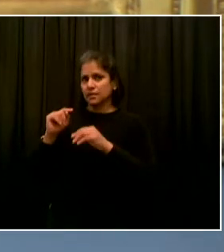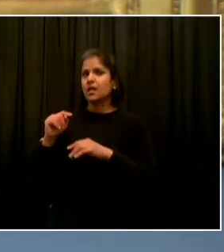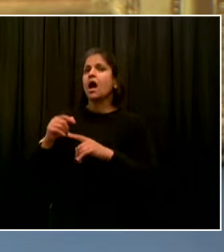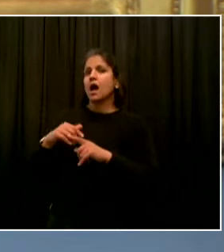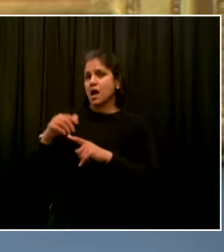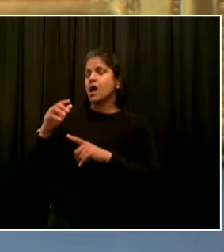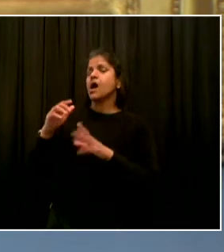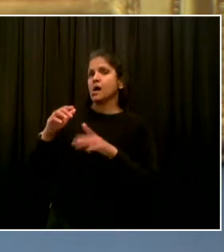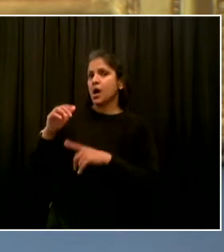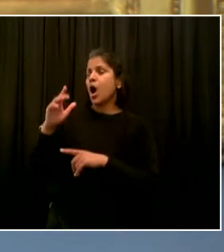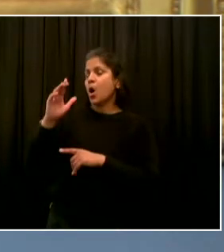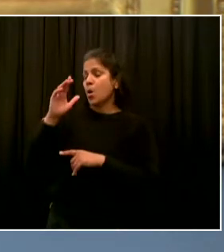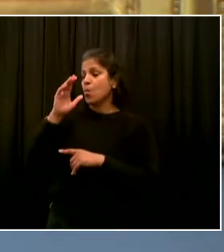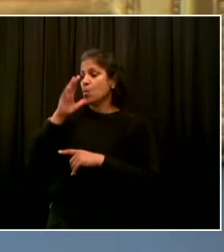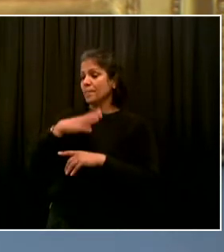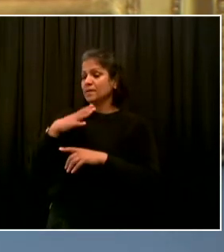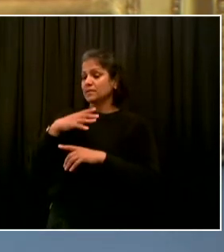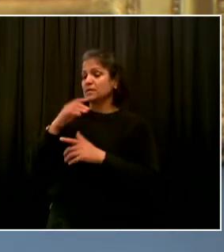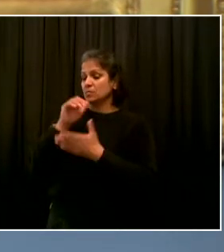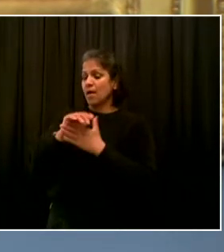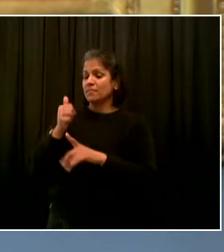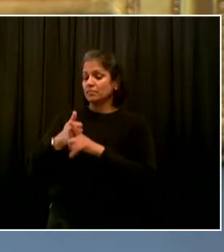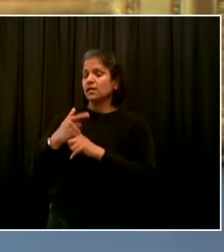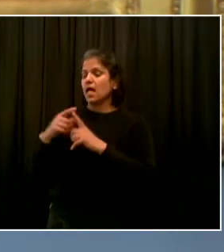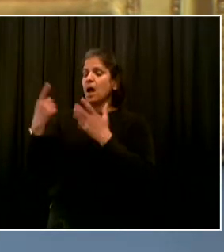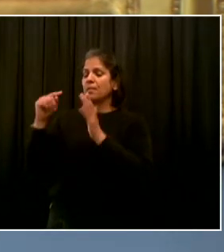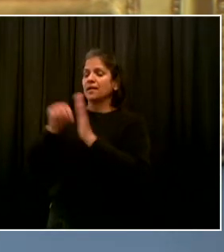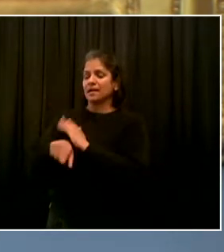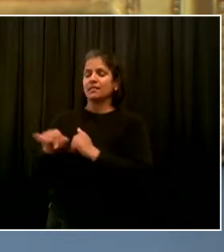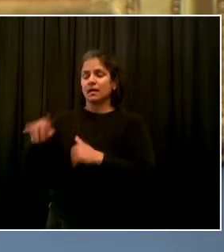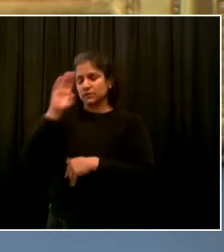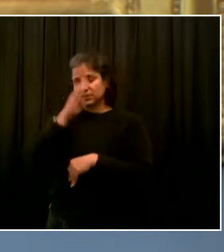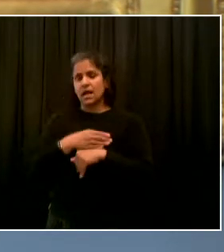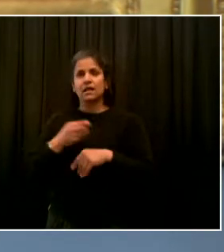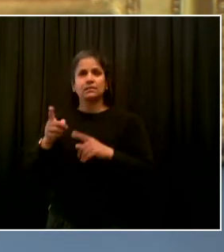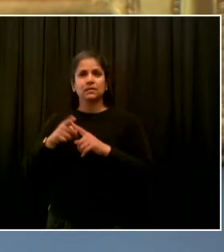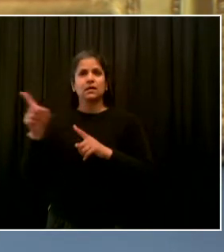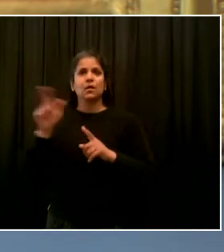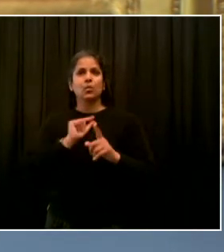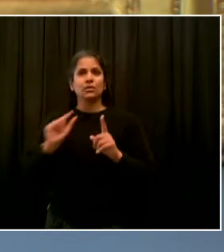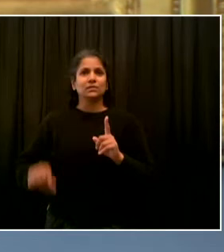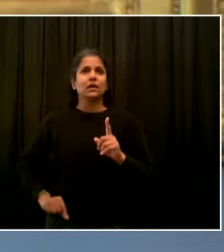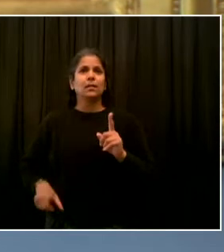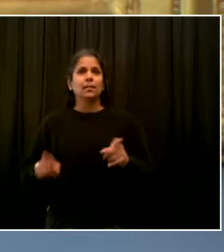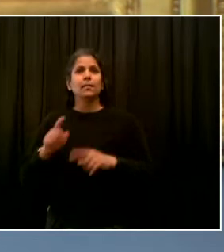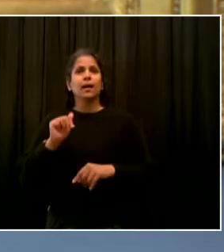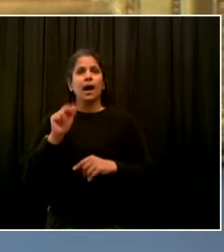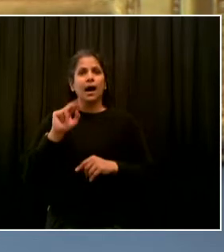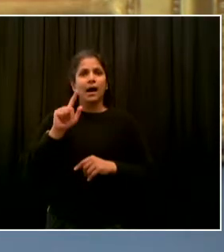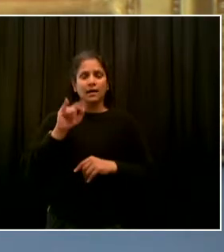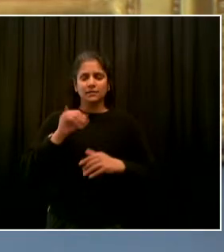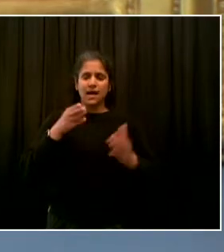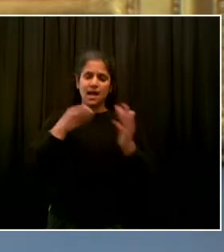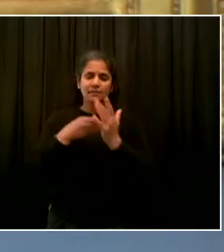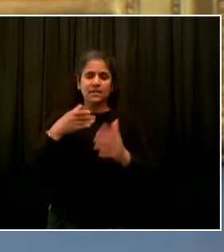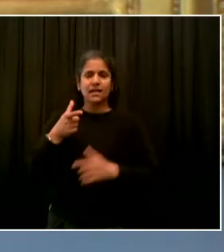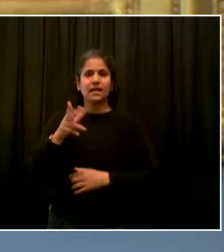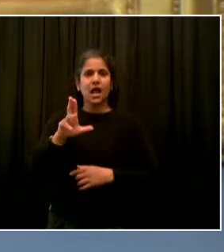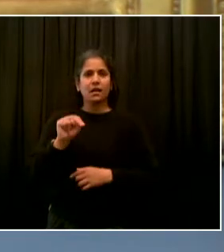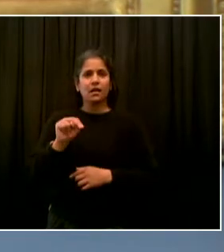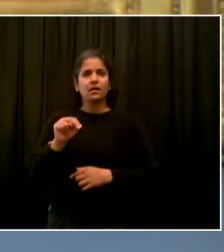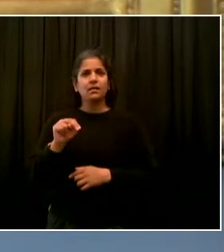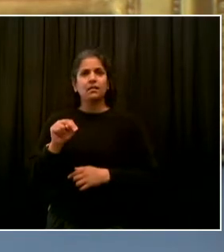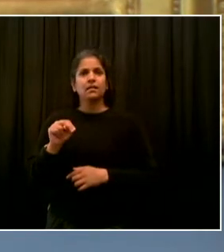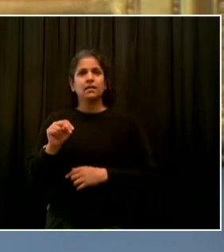the ways of being proactive is my anti-gun unit. And people continually say this, and I find it